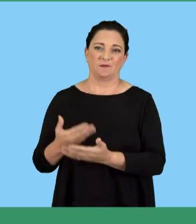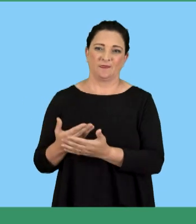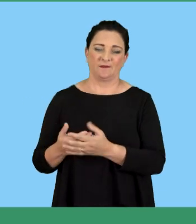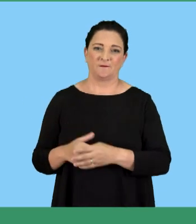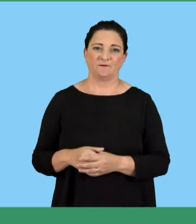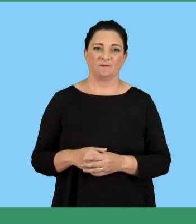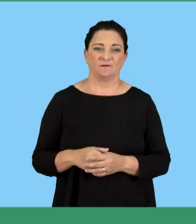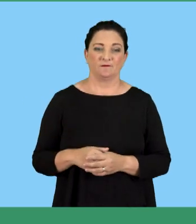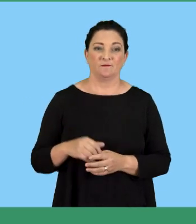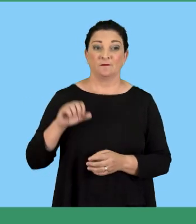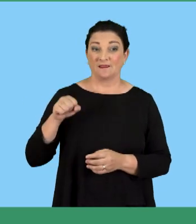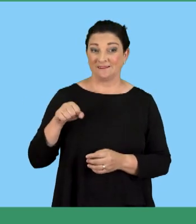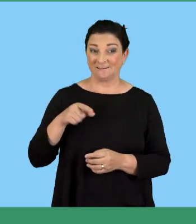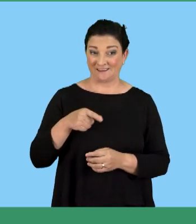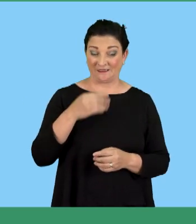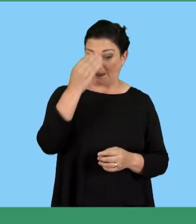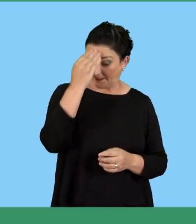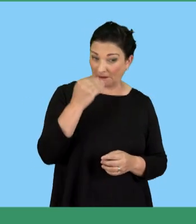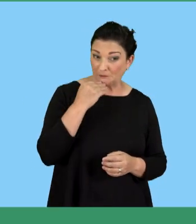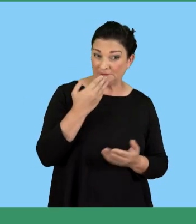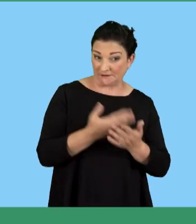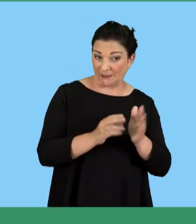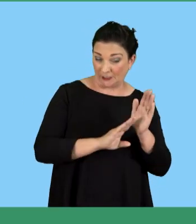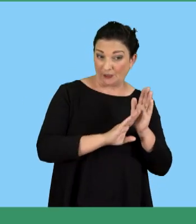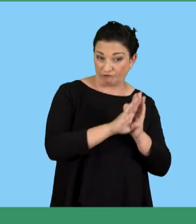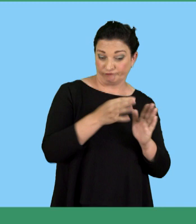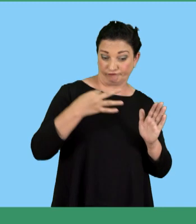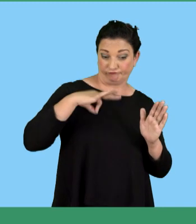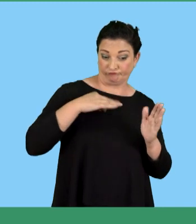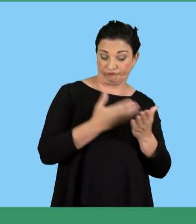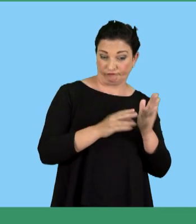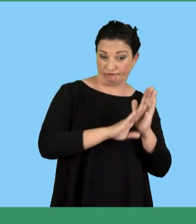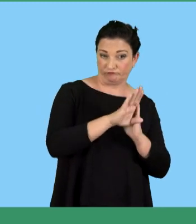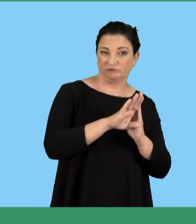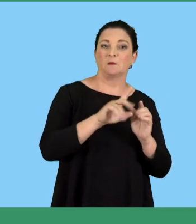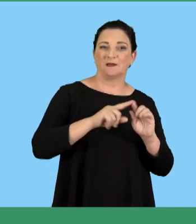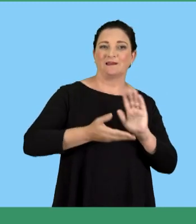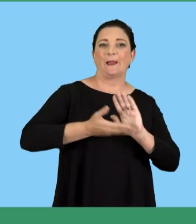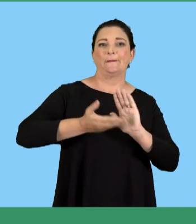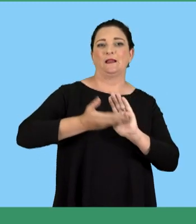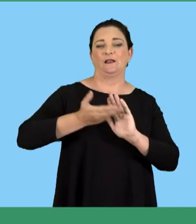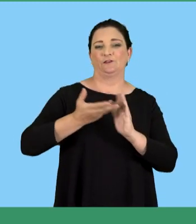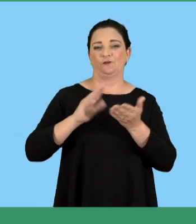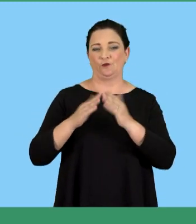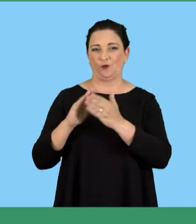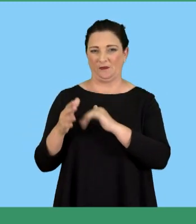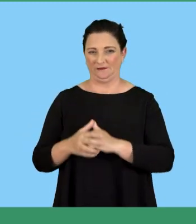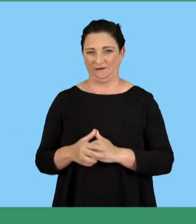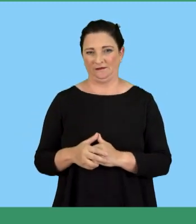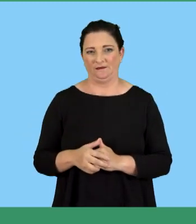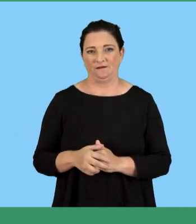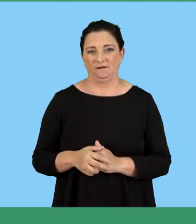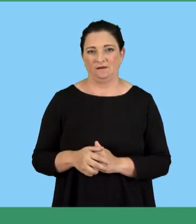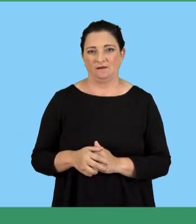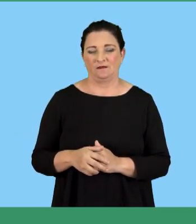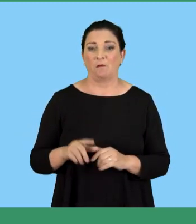on investment. So as much as this increases the image and profit, but this uplifts the community without a return